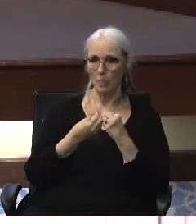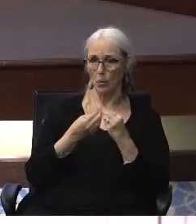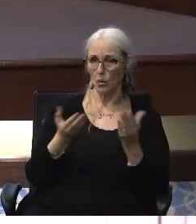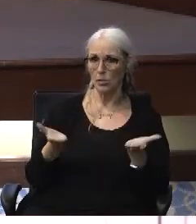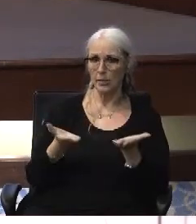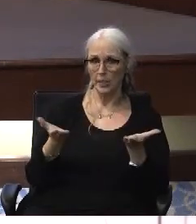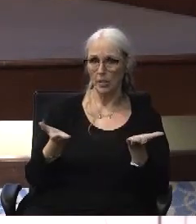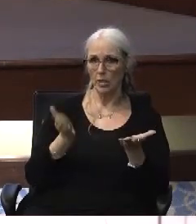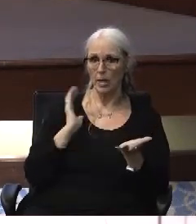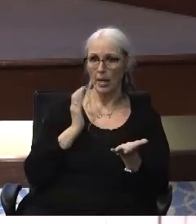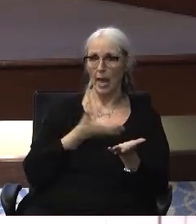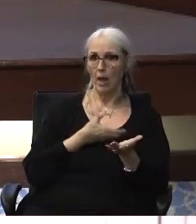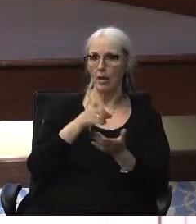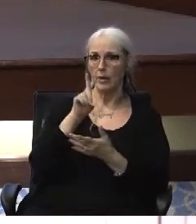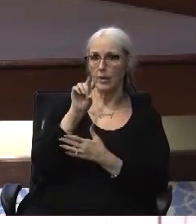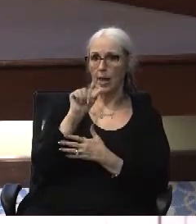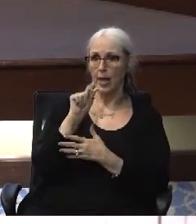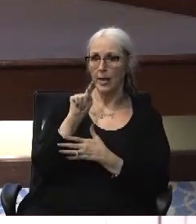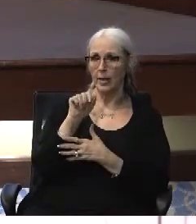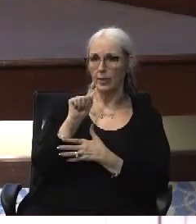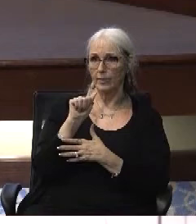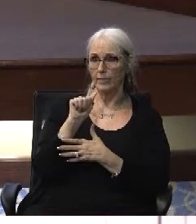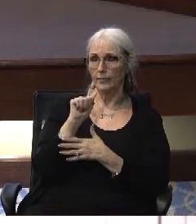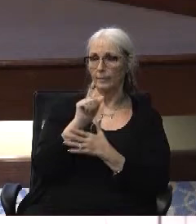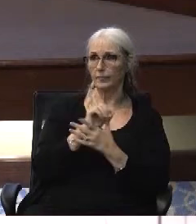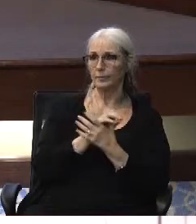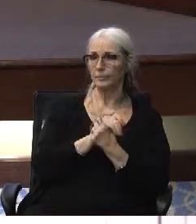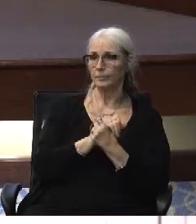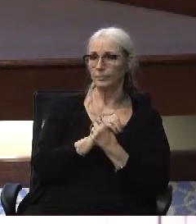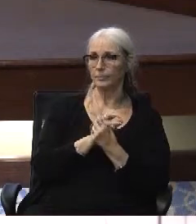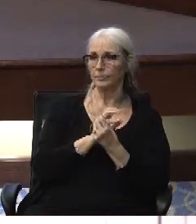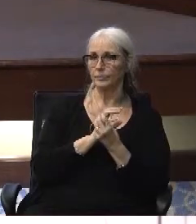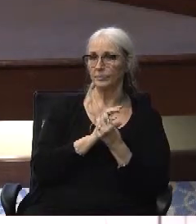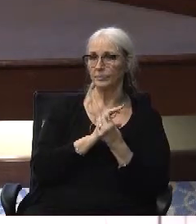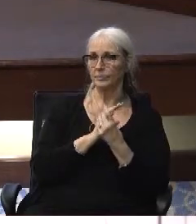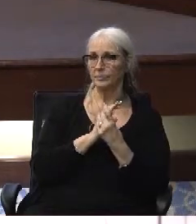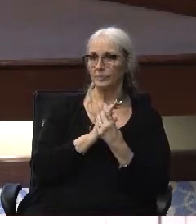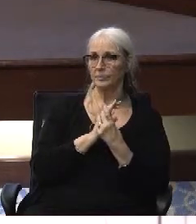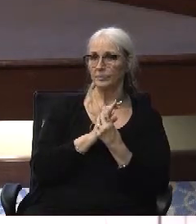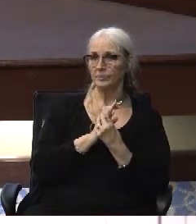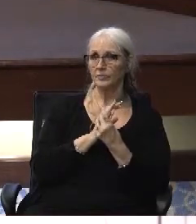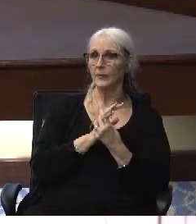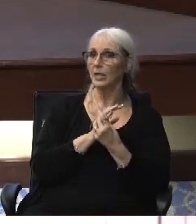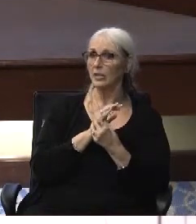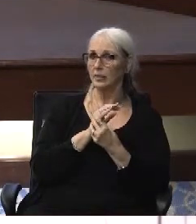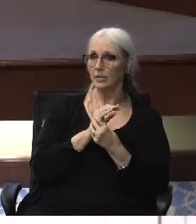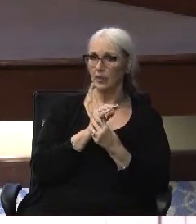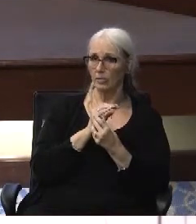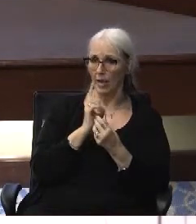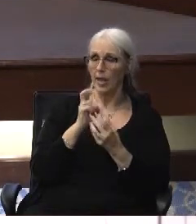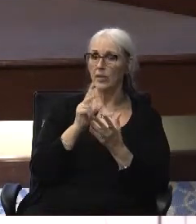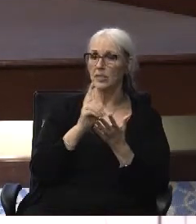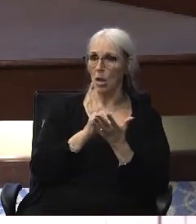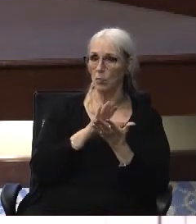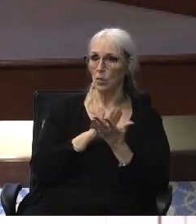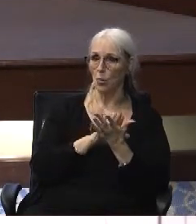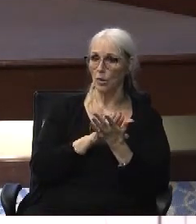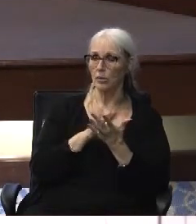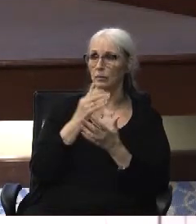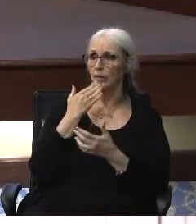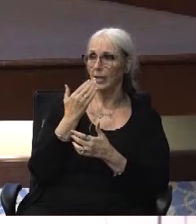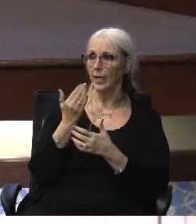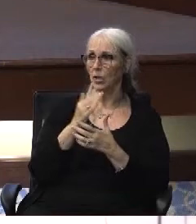our data, because any pediatric patients are sent outside the county. So not that it's not happening, it's just that That's it's not right. recorded, essentially. Okay, thank